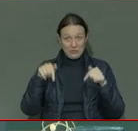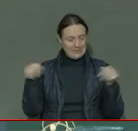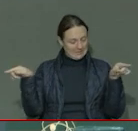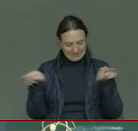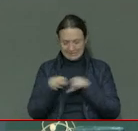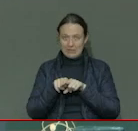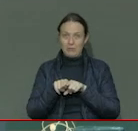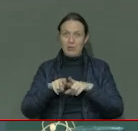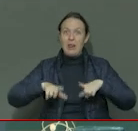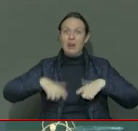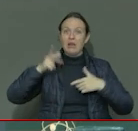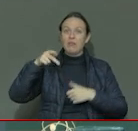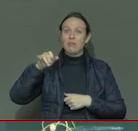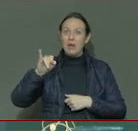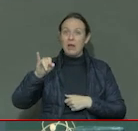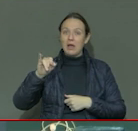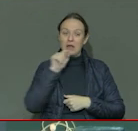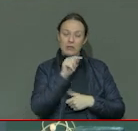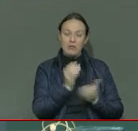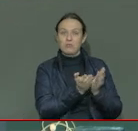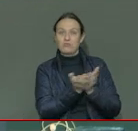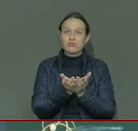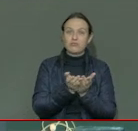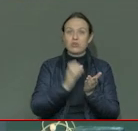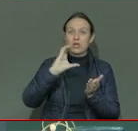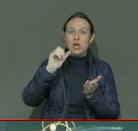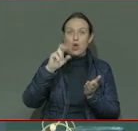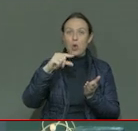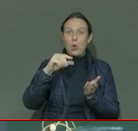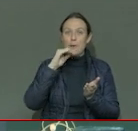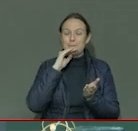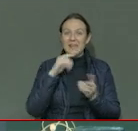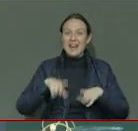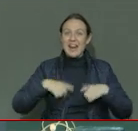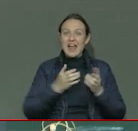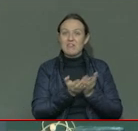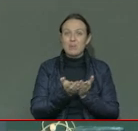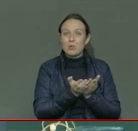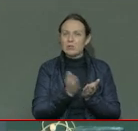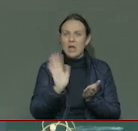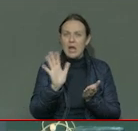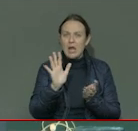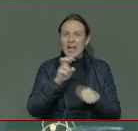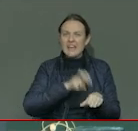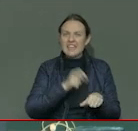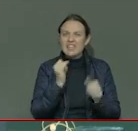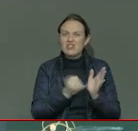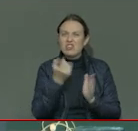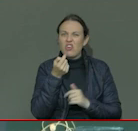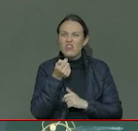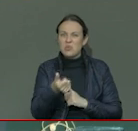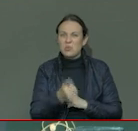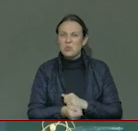it's a cargo ship. So are they going to have many lifeboats? No, because they just need enough for the crew. It wasn't very often